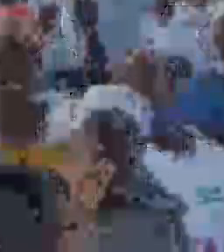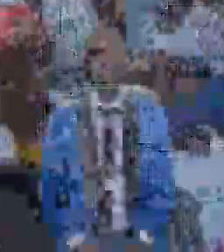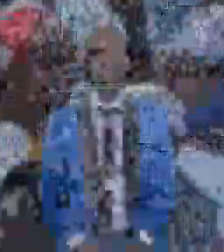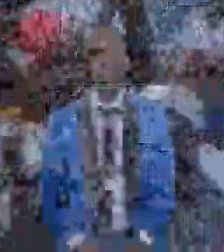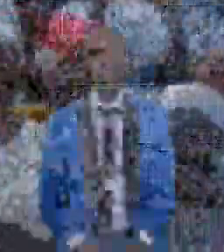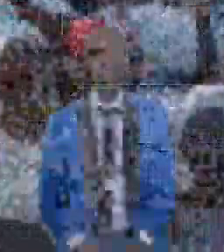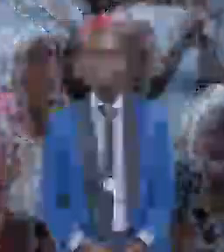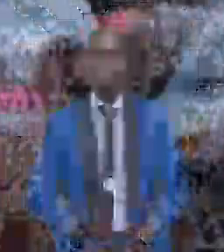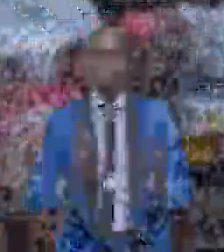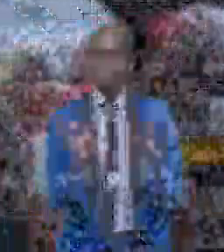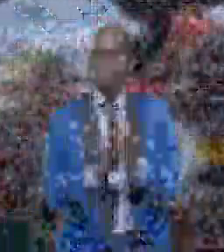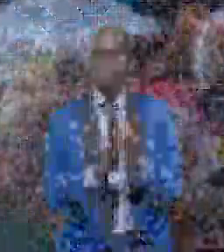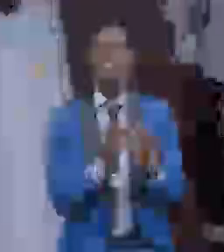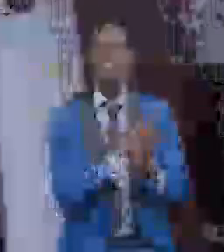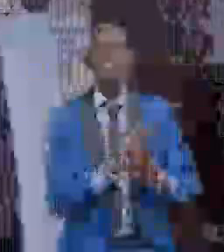Praise the Lord.